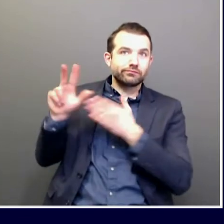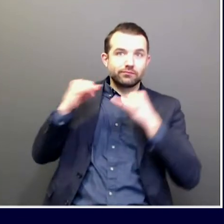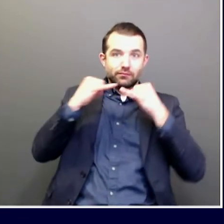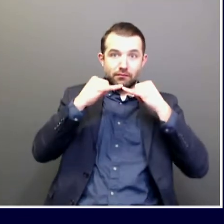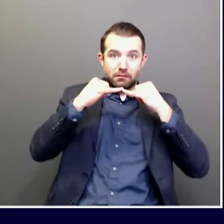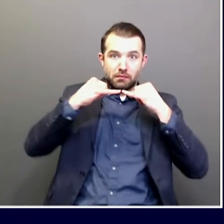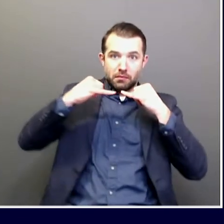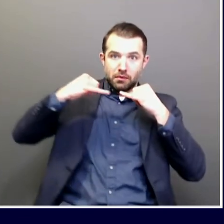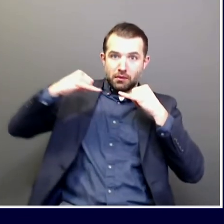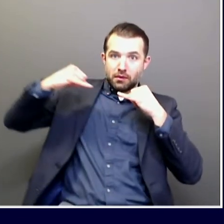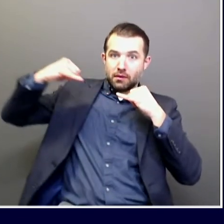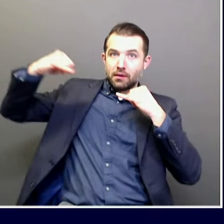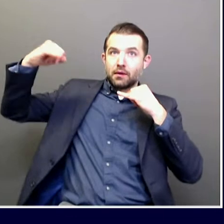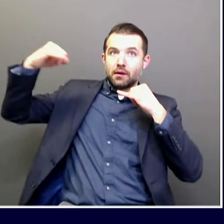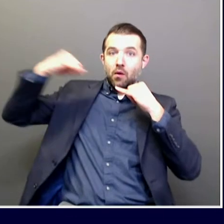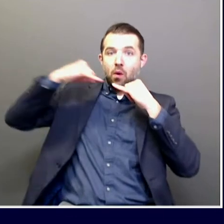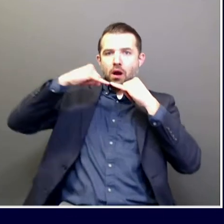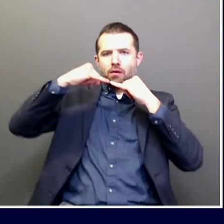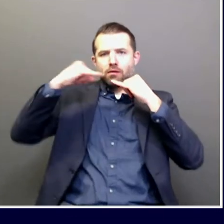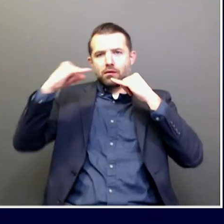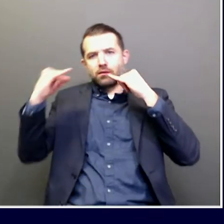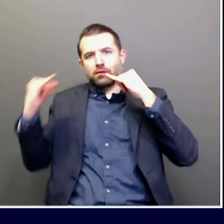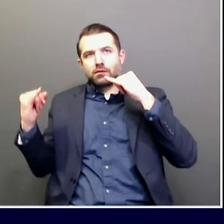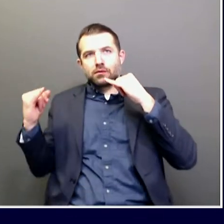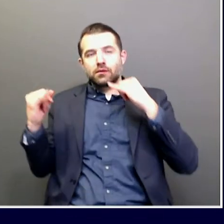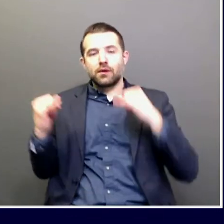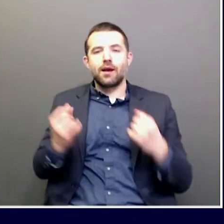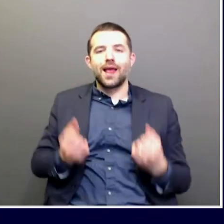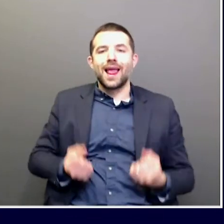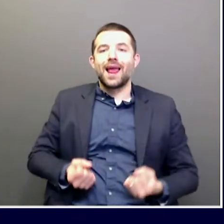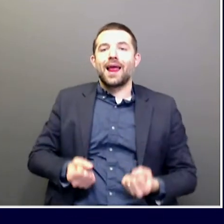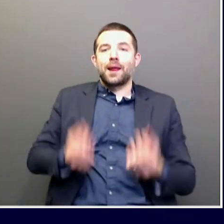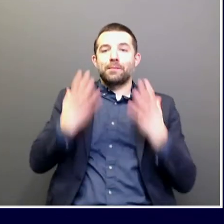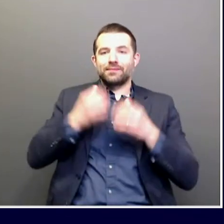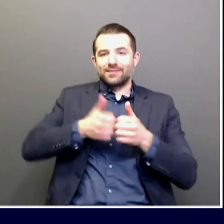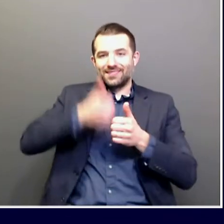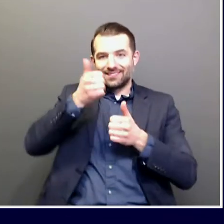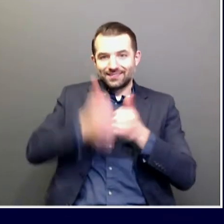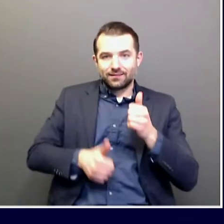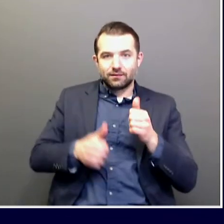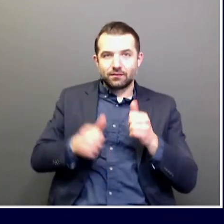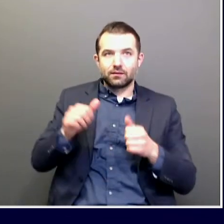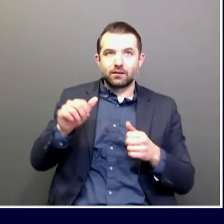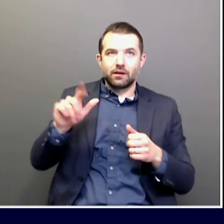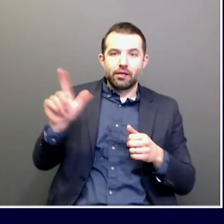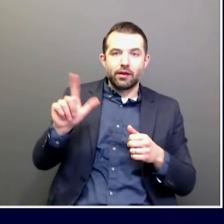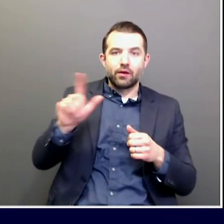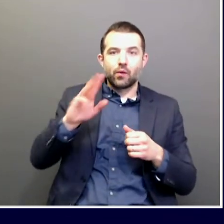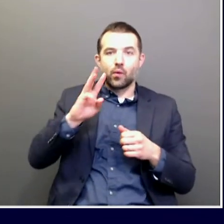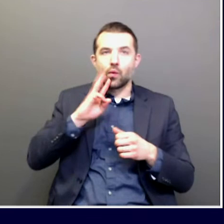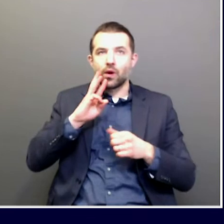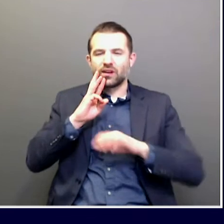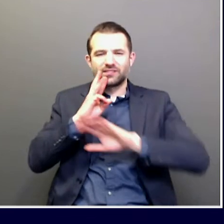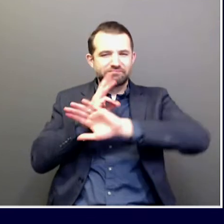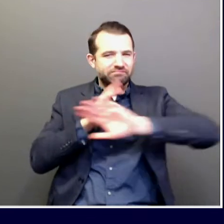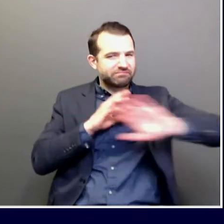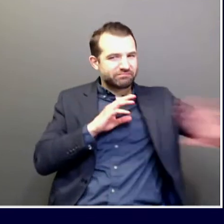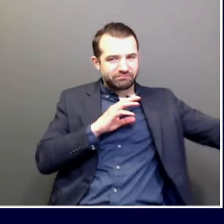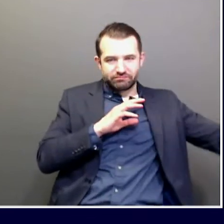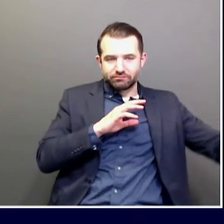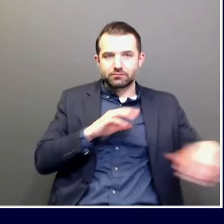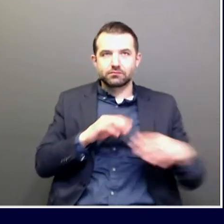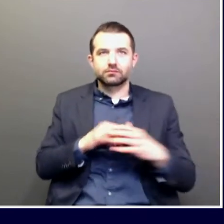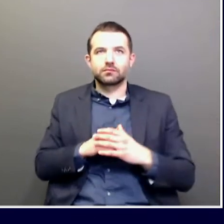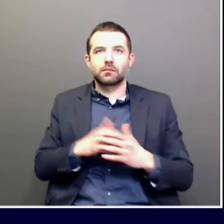with the heavy blue line is the way to get a sense of that. The other graph to look at is the one that's on the second page at the very bottom.